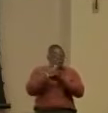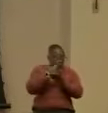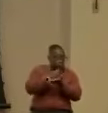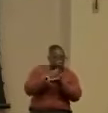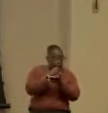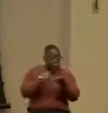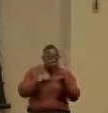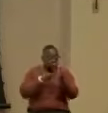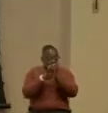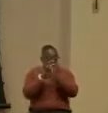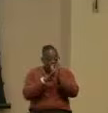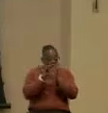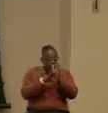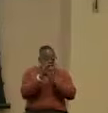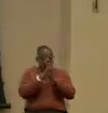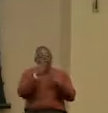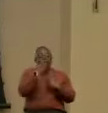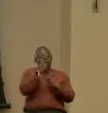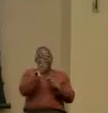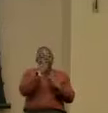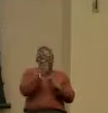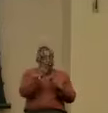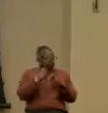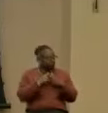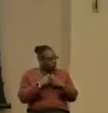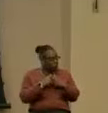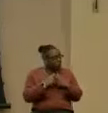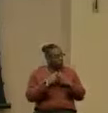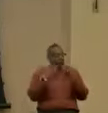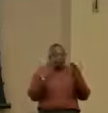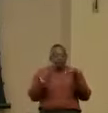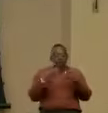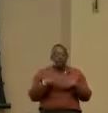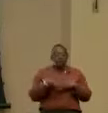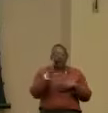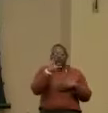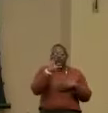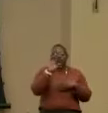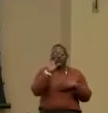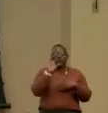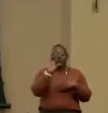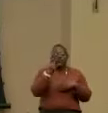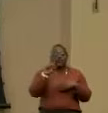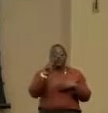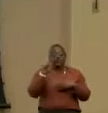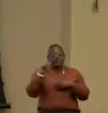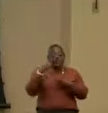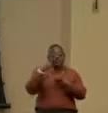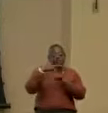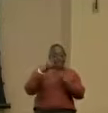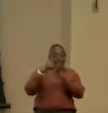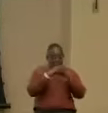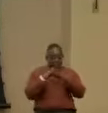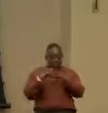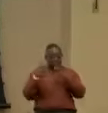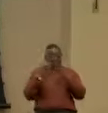we have developed a really interesting and unique paradigm for generating CAR T cells, which, as you all know, are the hot